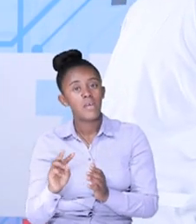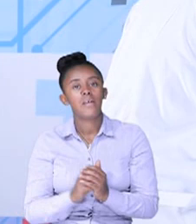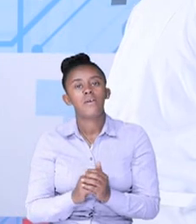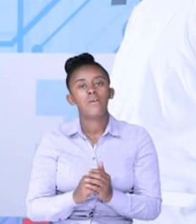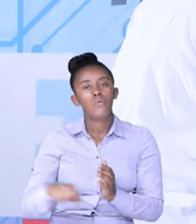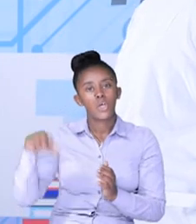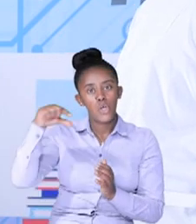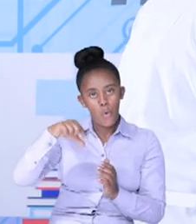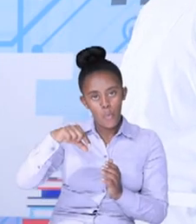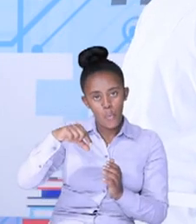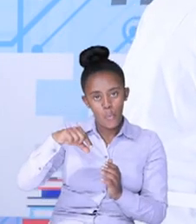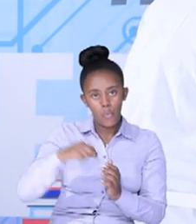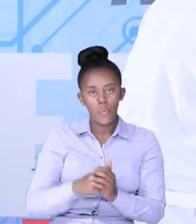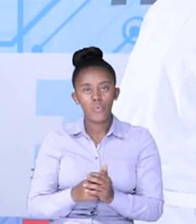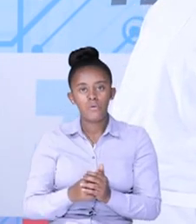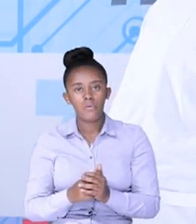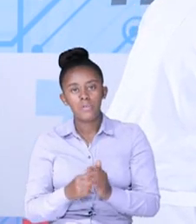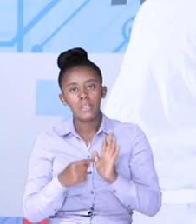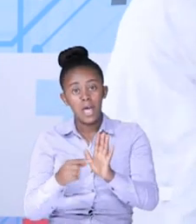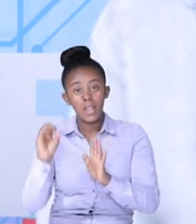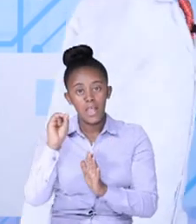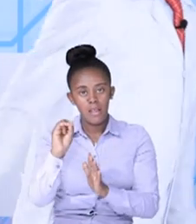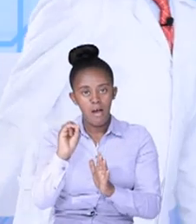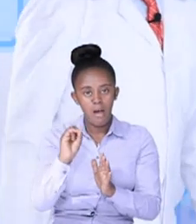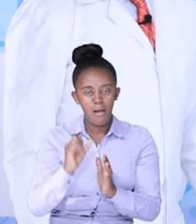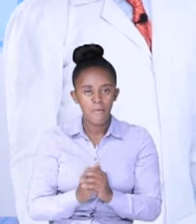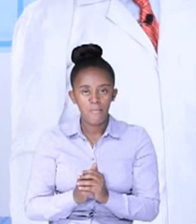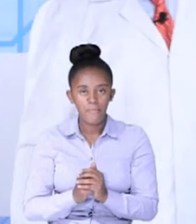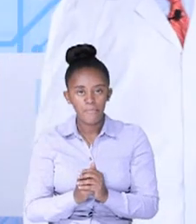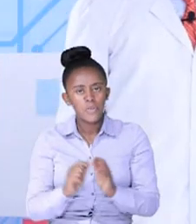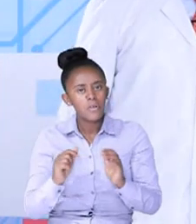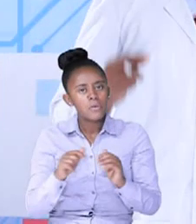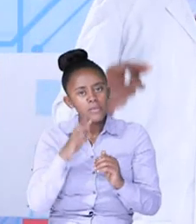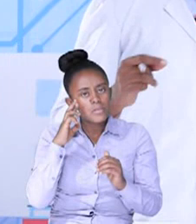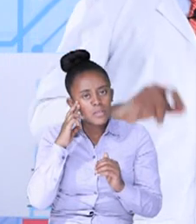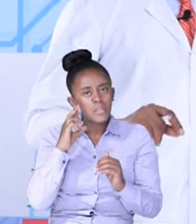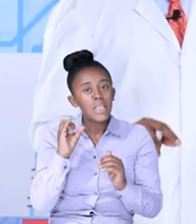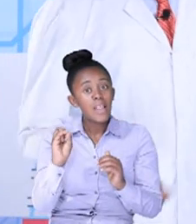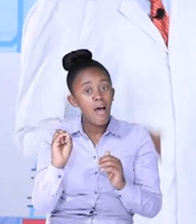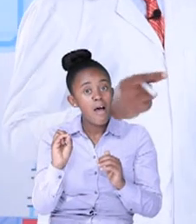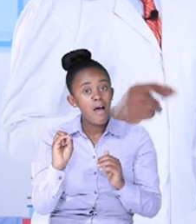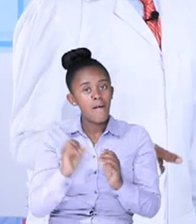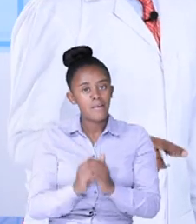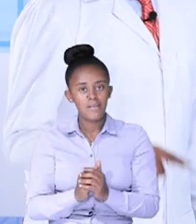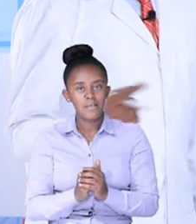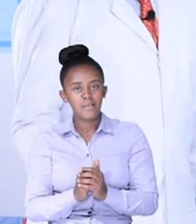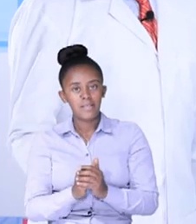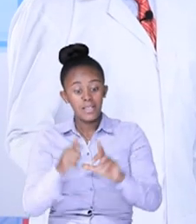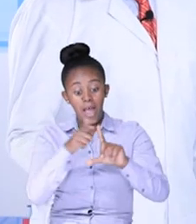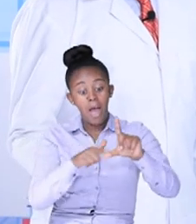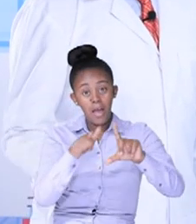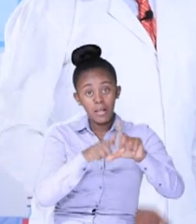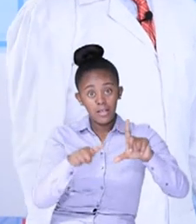Q, sine theta. Where in this case, theta is the angle between the velocity